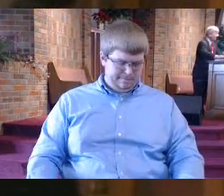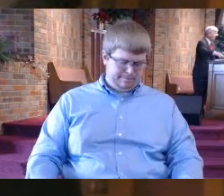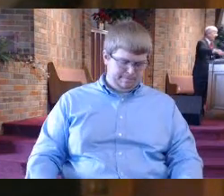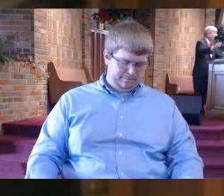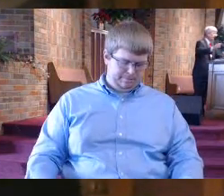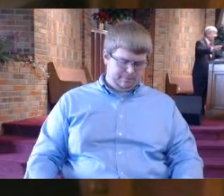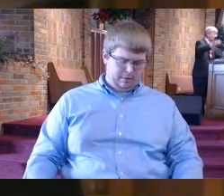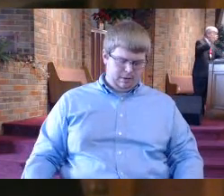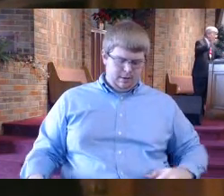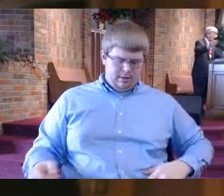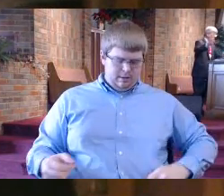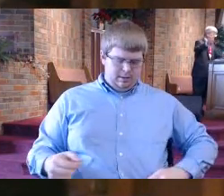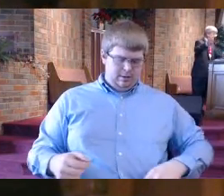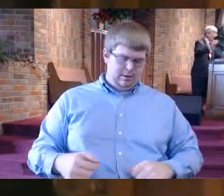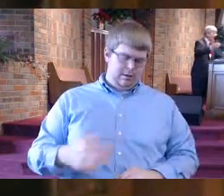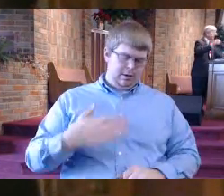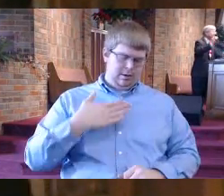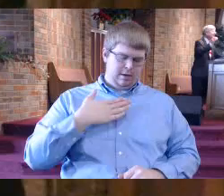My